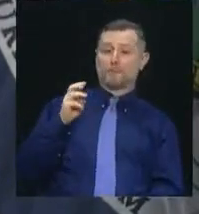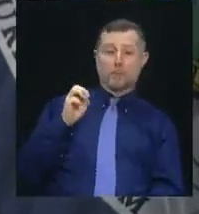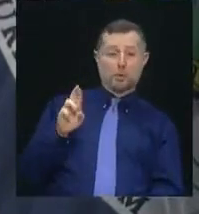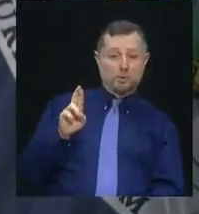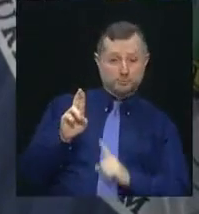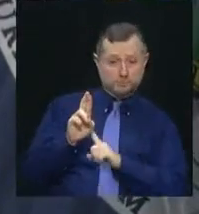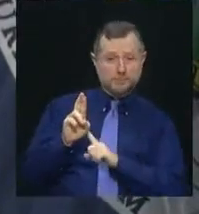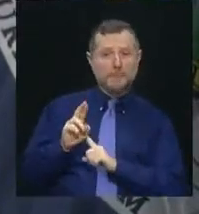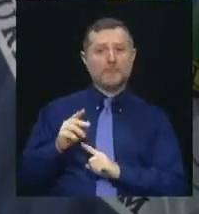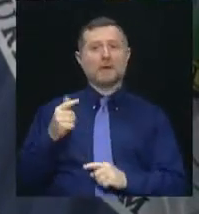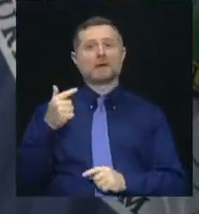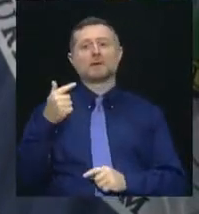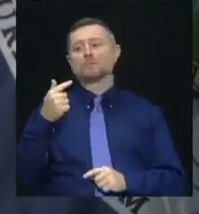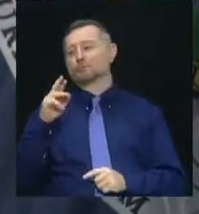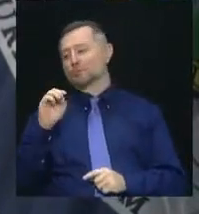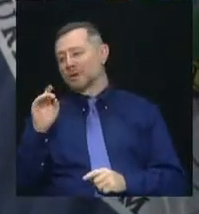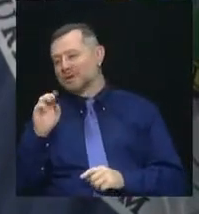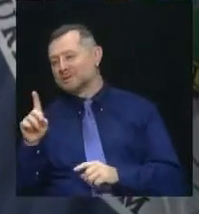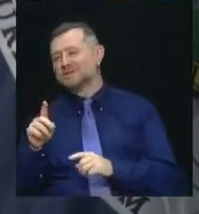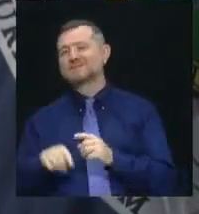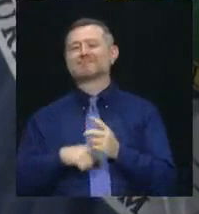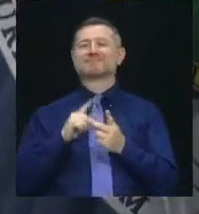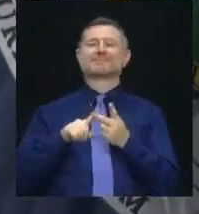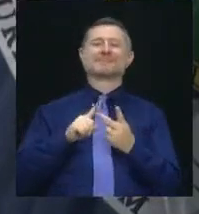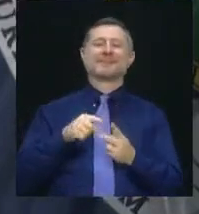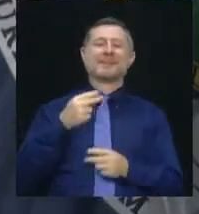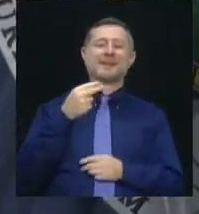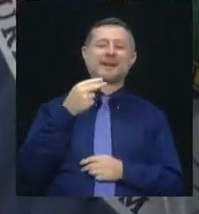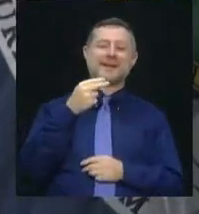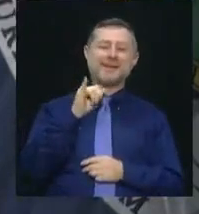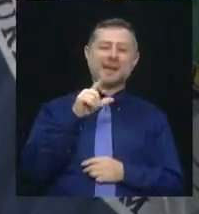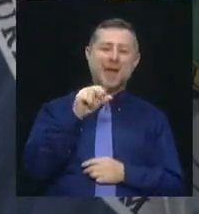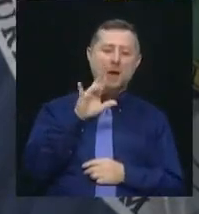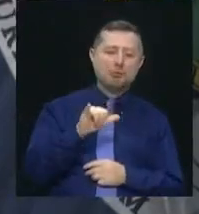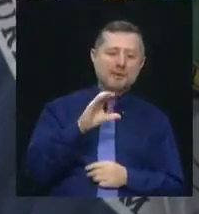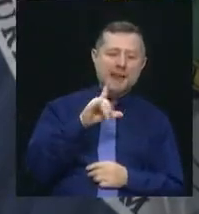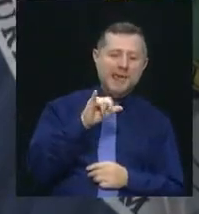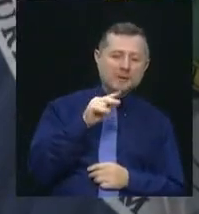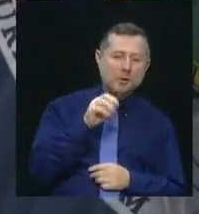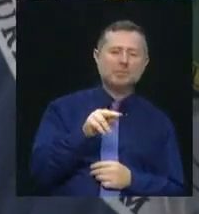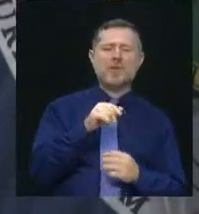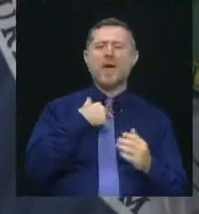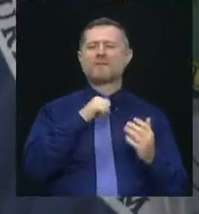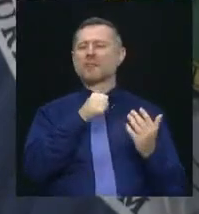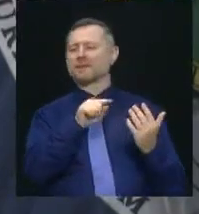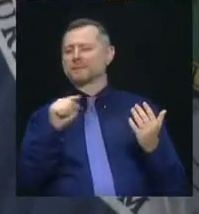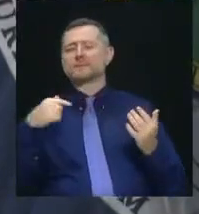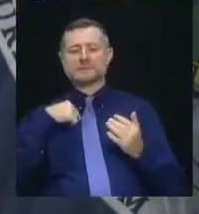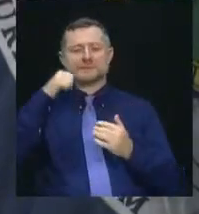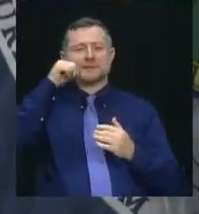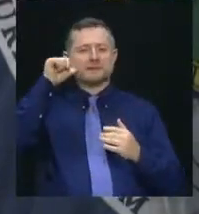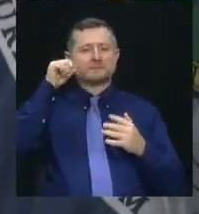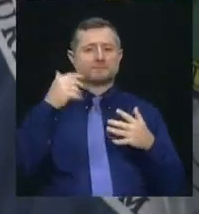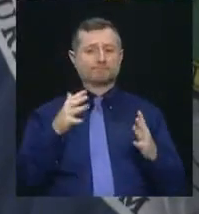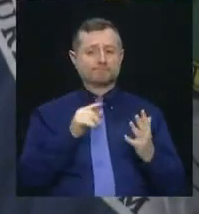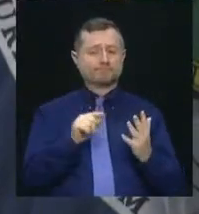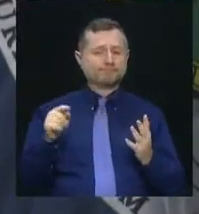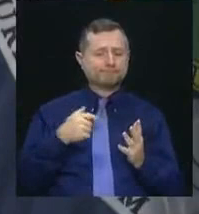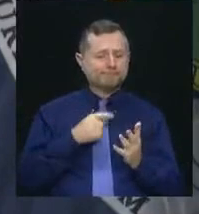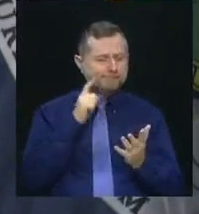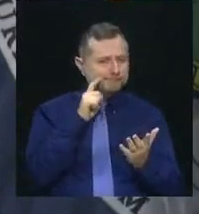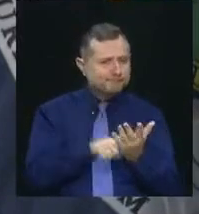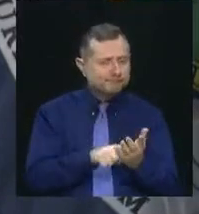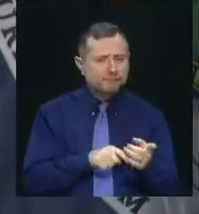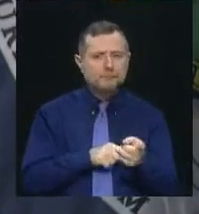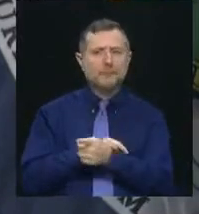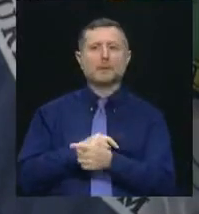and countless others. My position will be to, at this point, recognize that there is one governor for the state of New York at one time, and